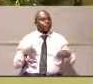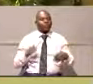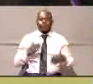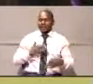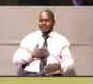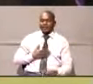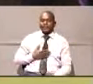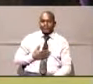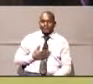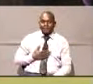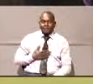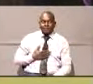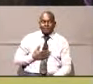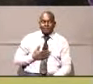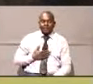side.